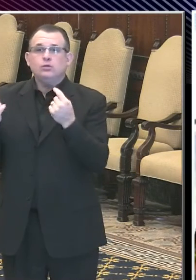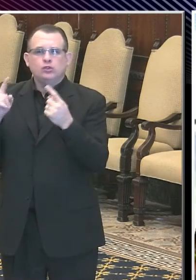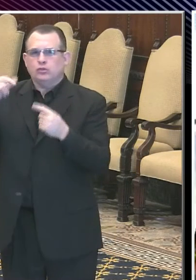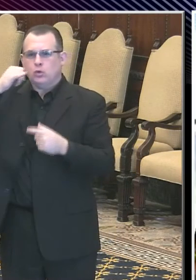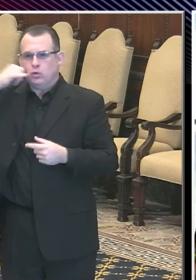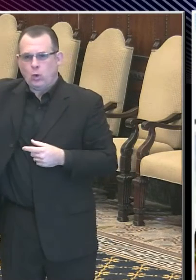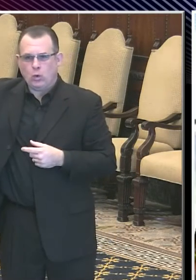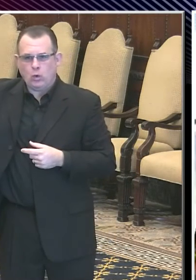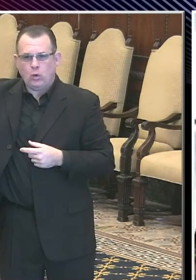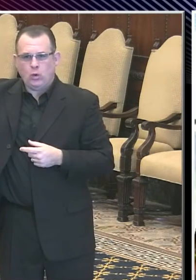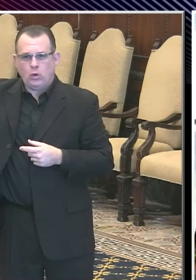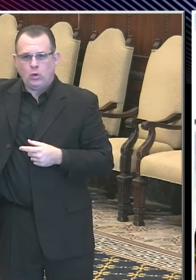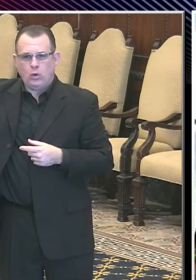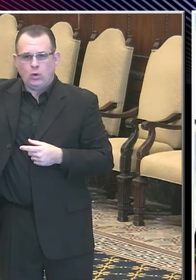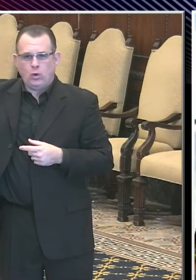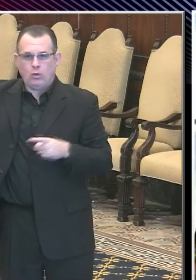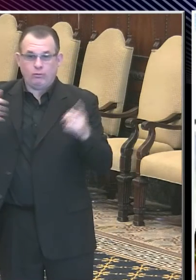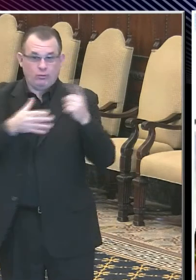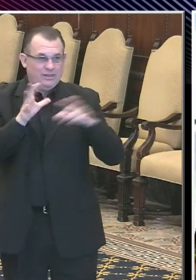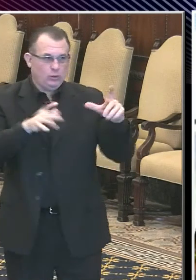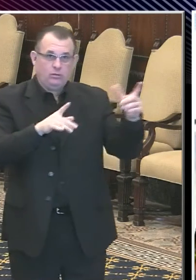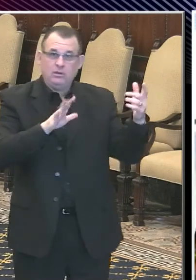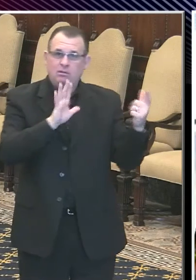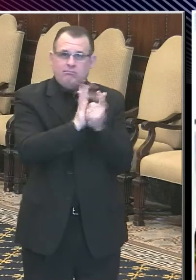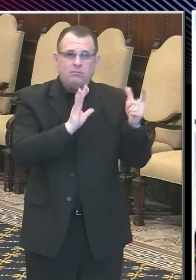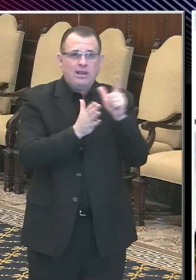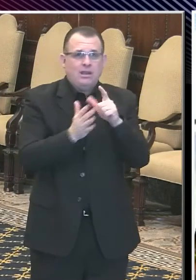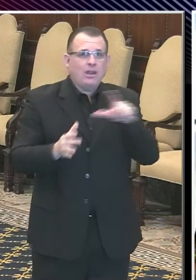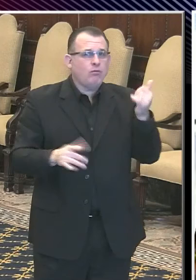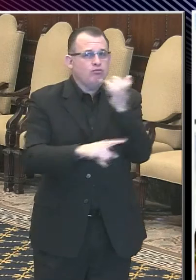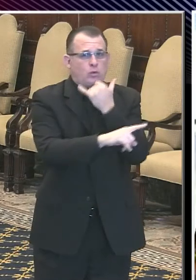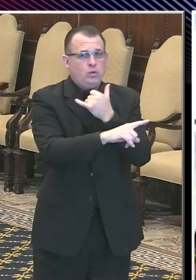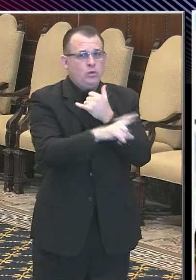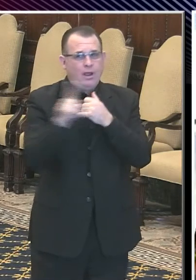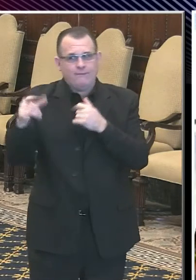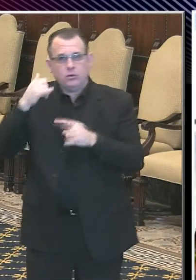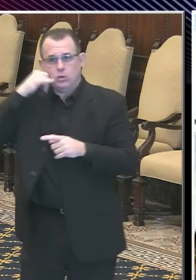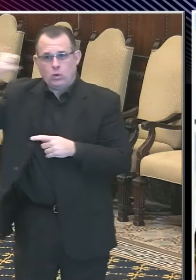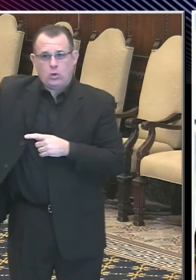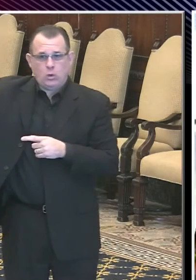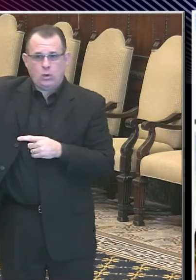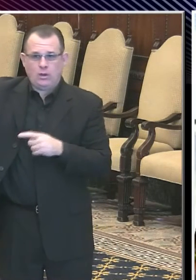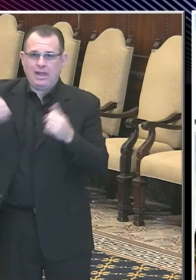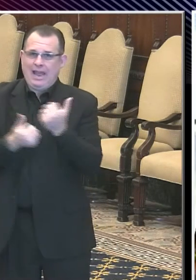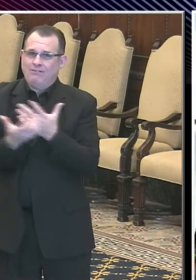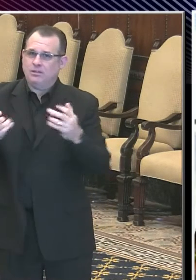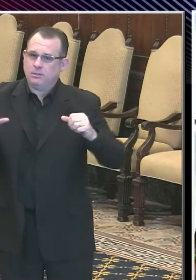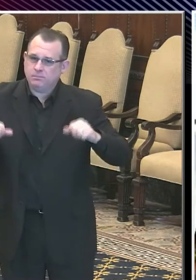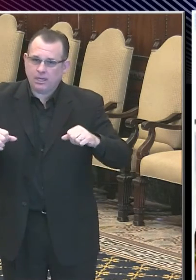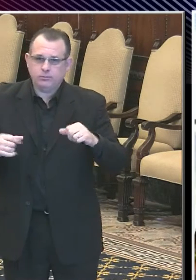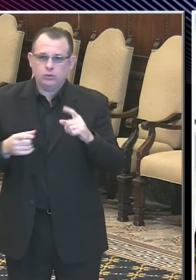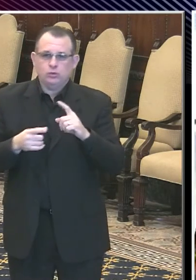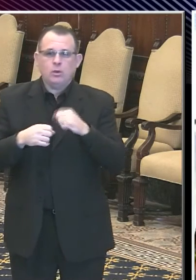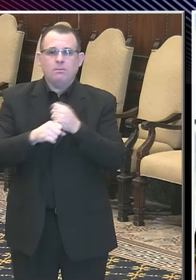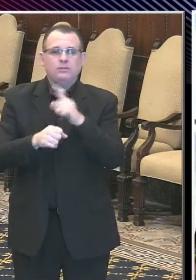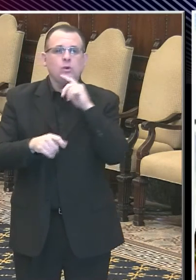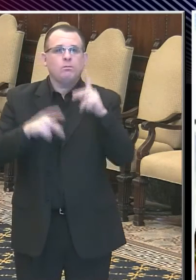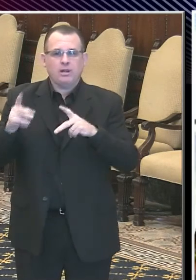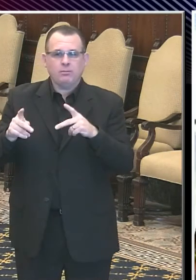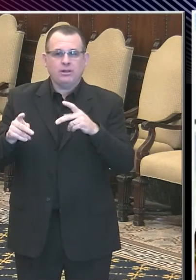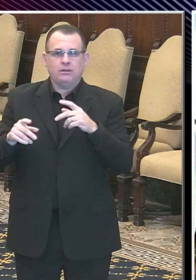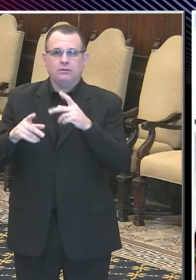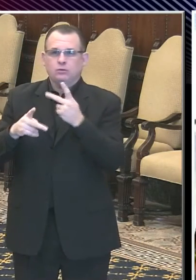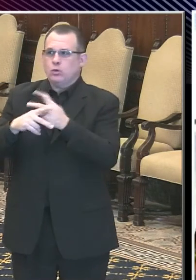those actions are illegal. And we are taking every step we can to make sure tenants are protected from those illegal